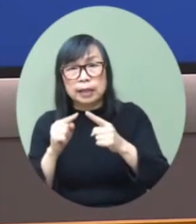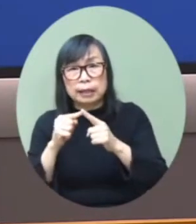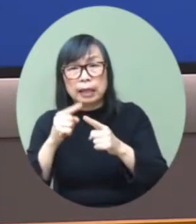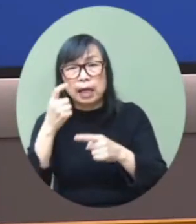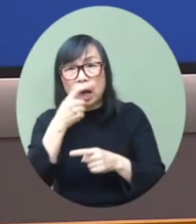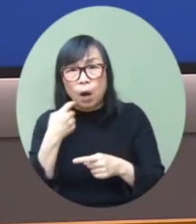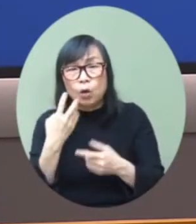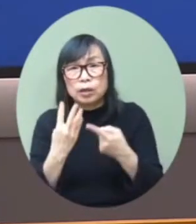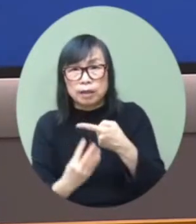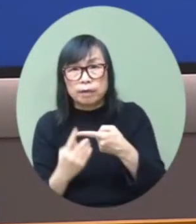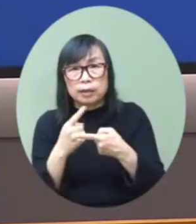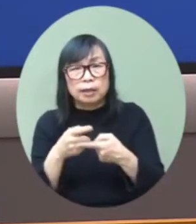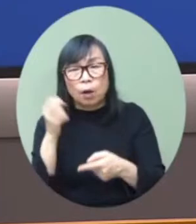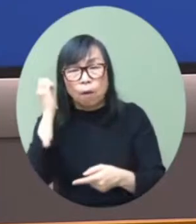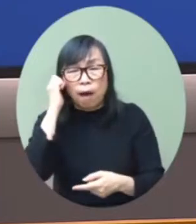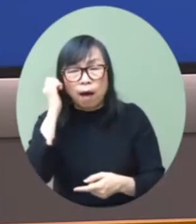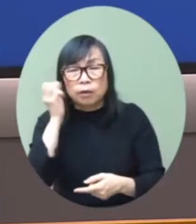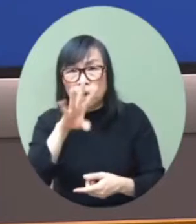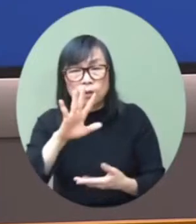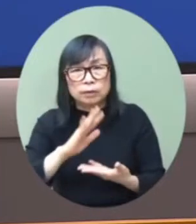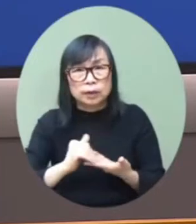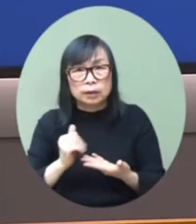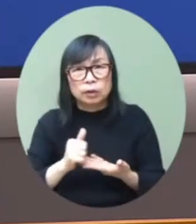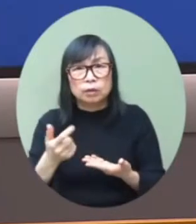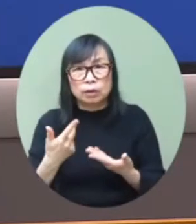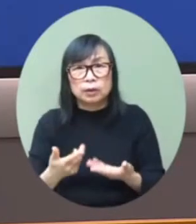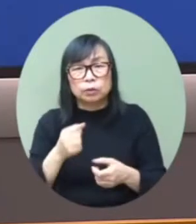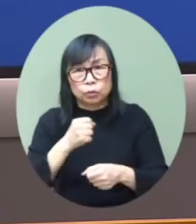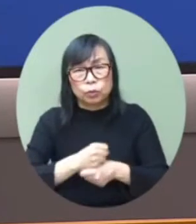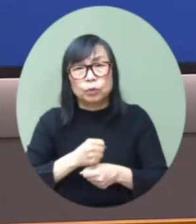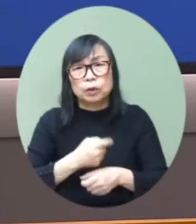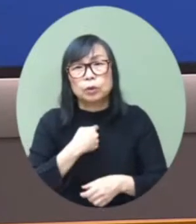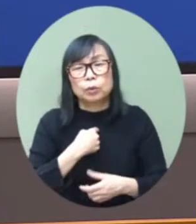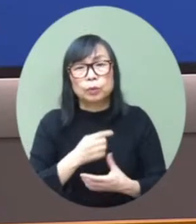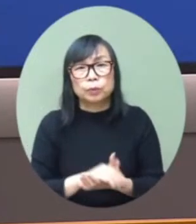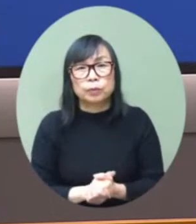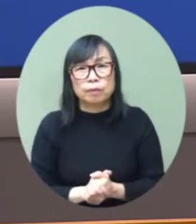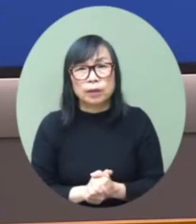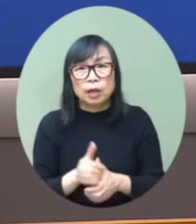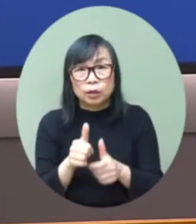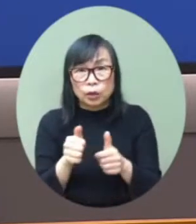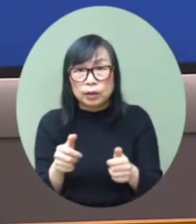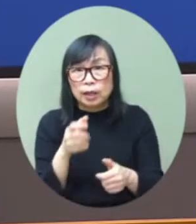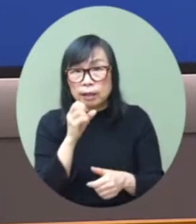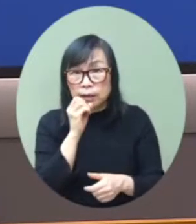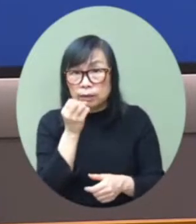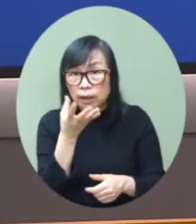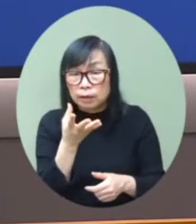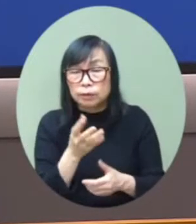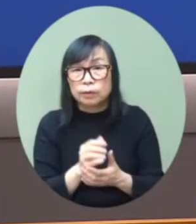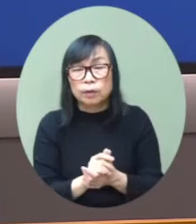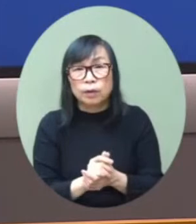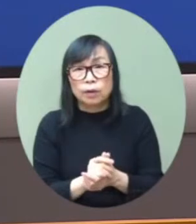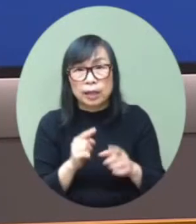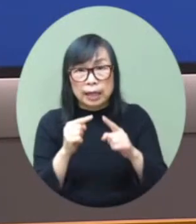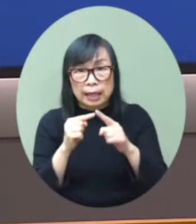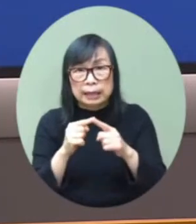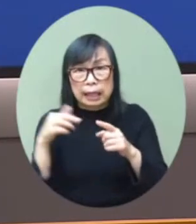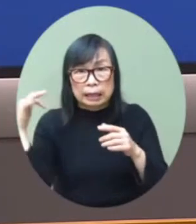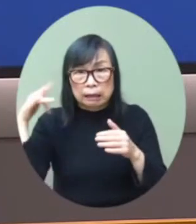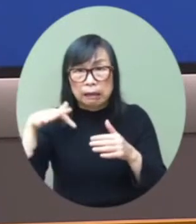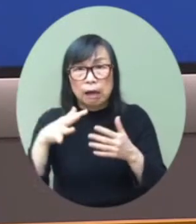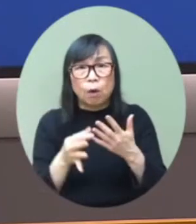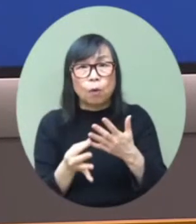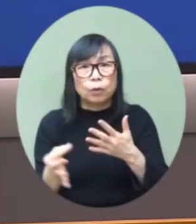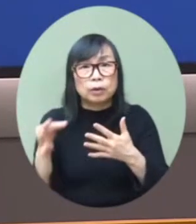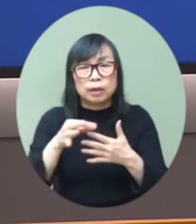justification to adjust it. Well, as to the denominator, whether it should be 1 million, 4 million, or a quarter of population,